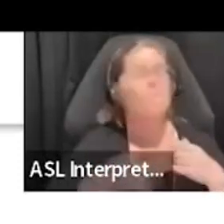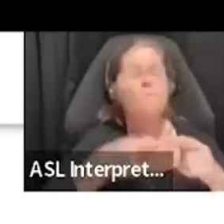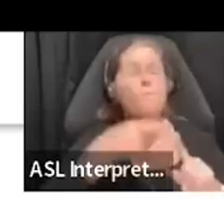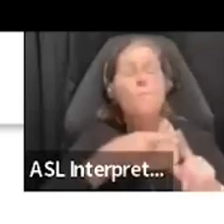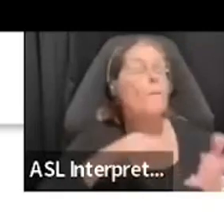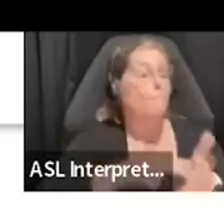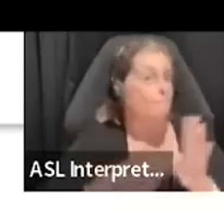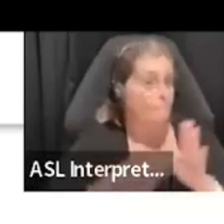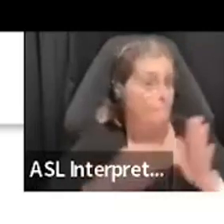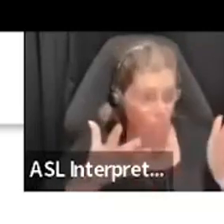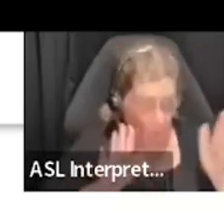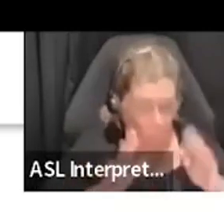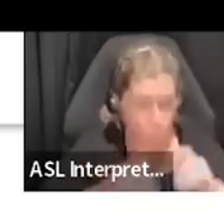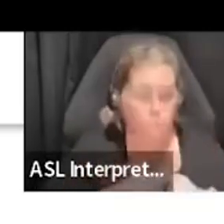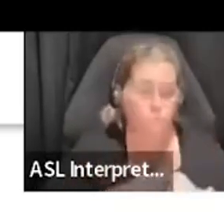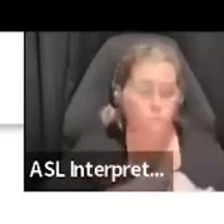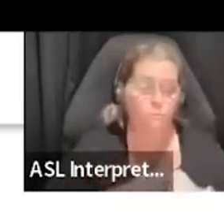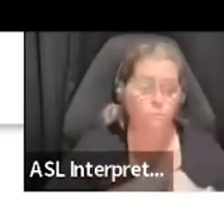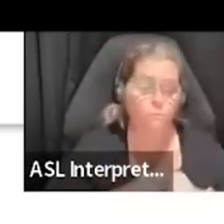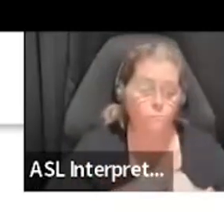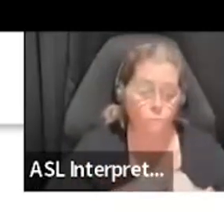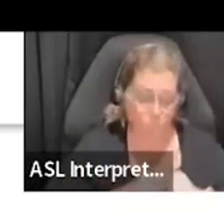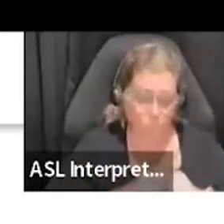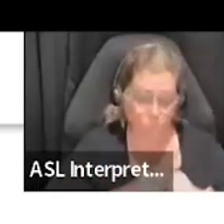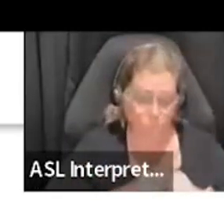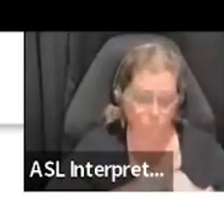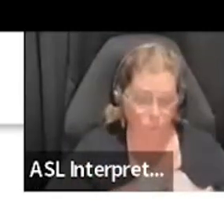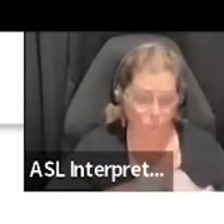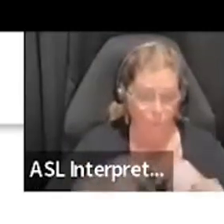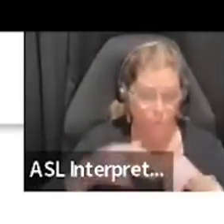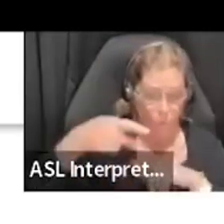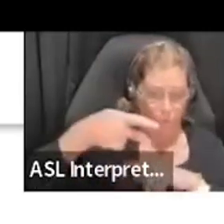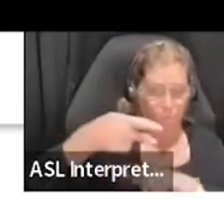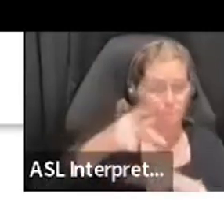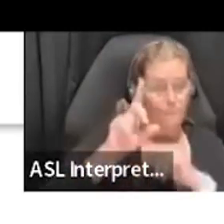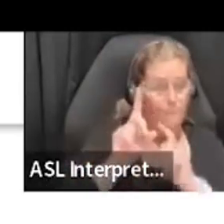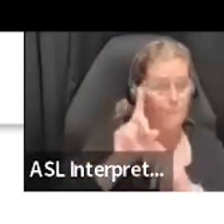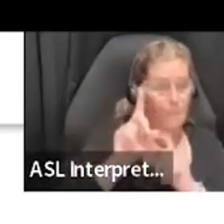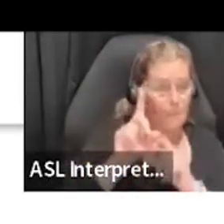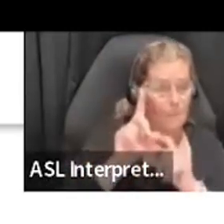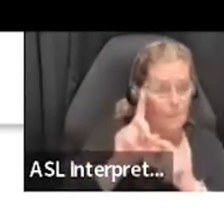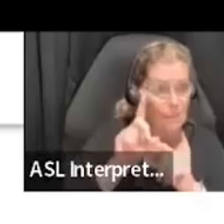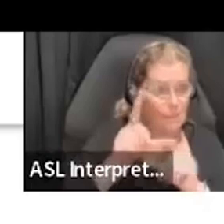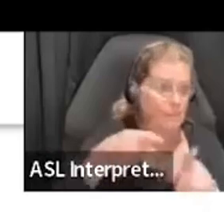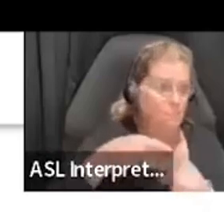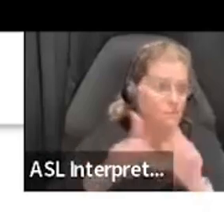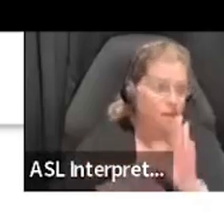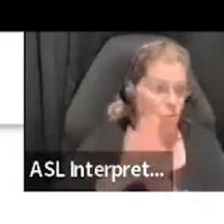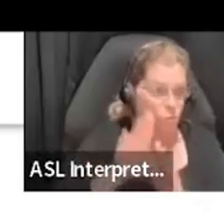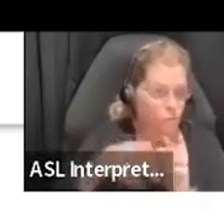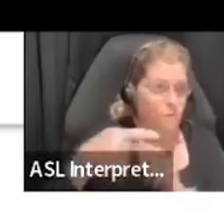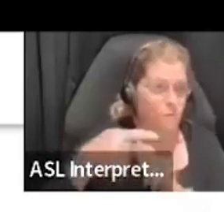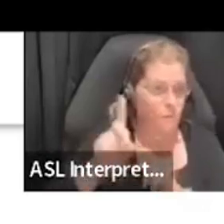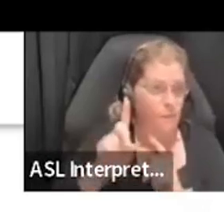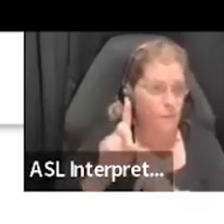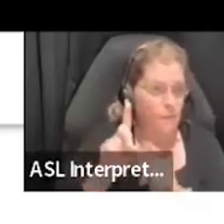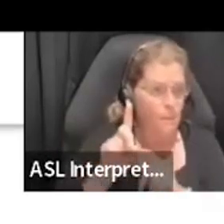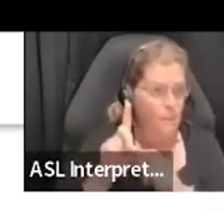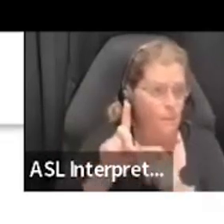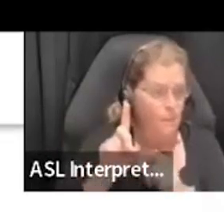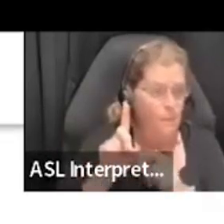that when you're looking at professional development, I think we really need to look at this. It needs to